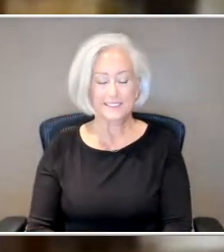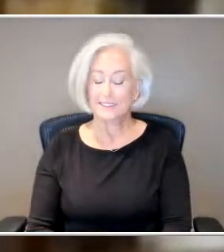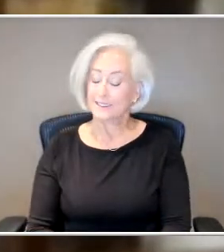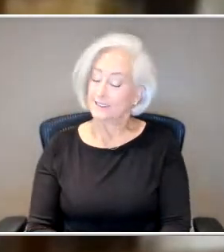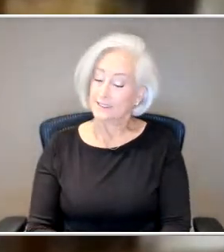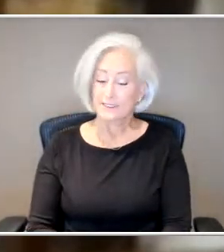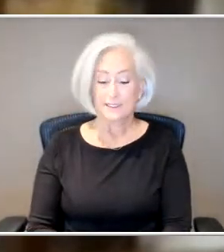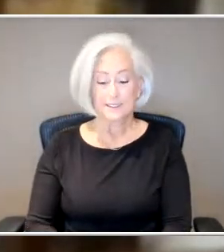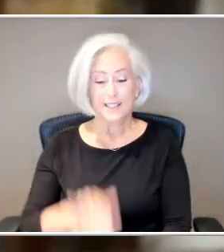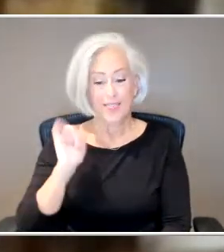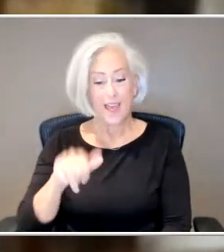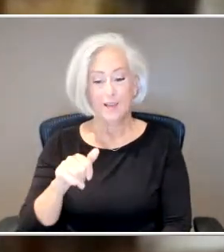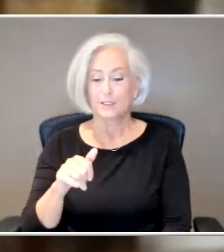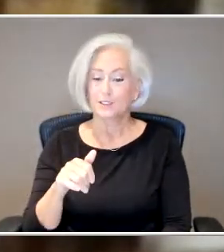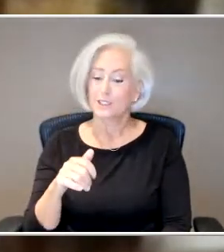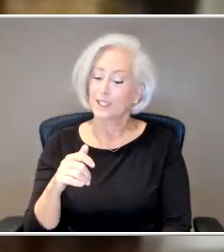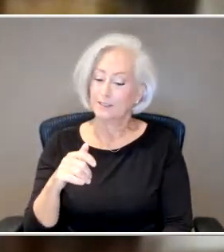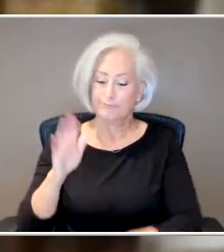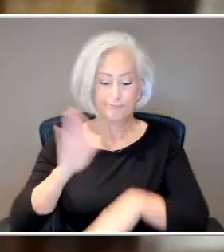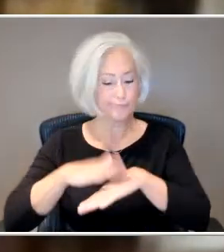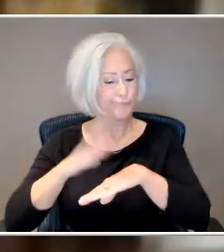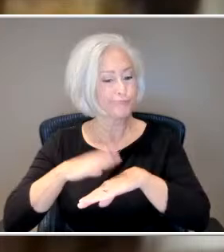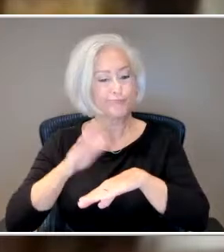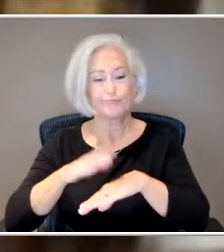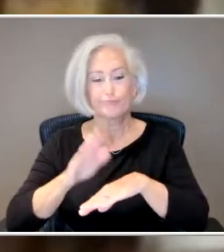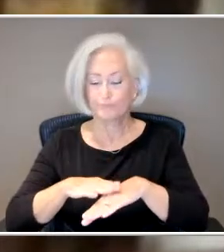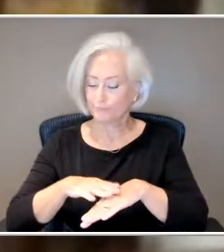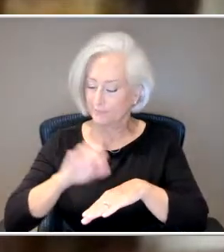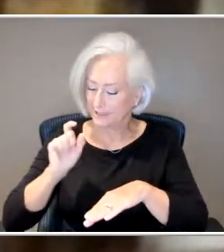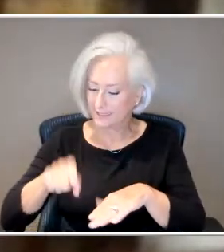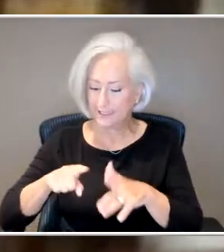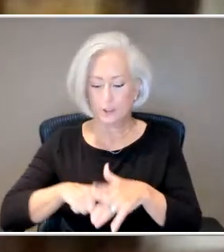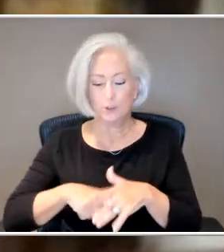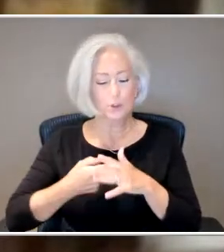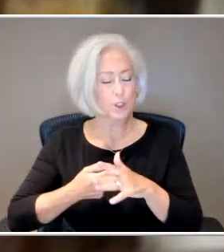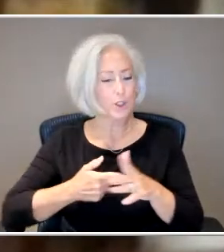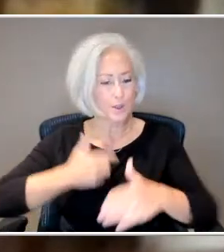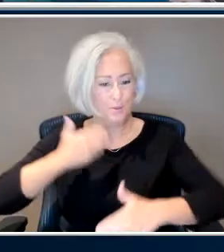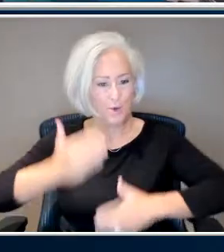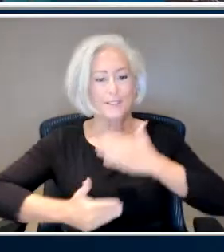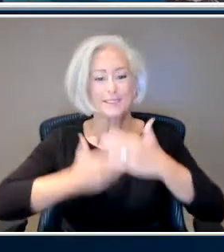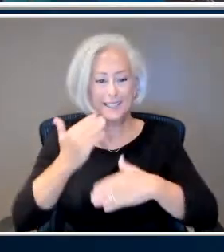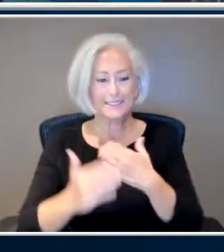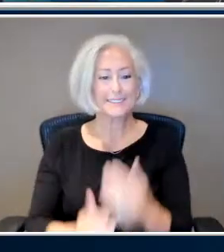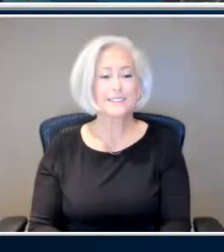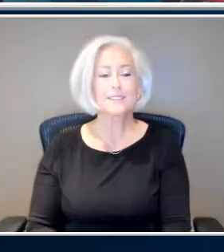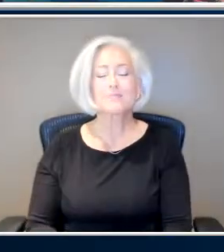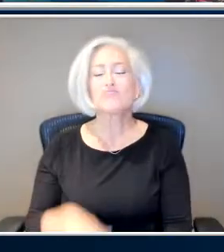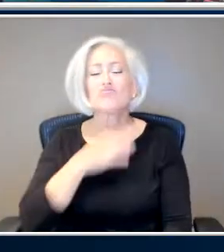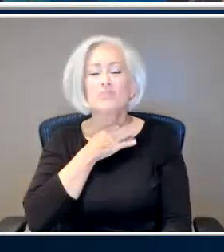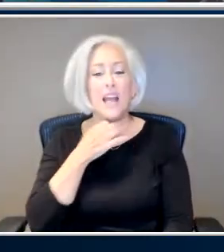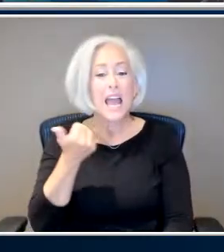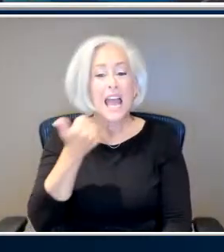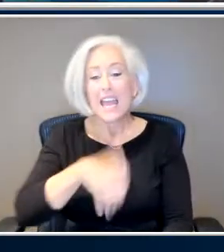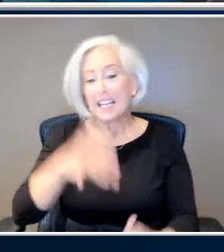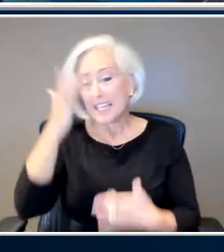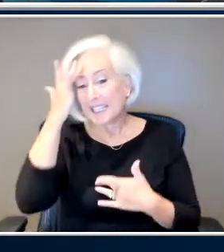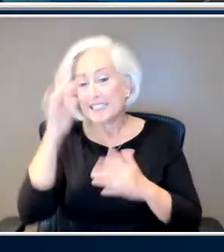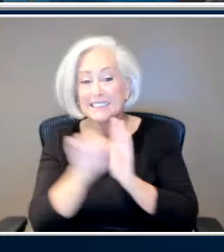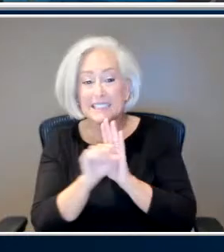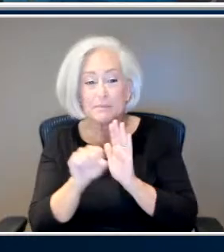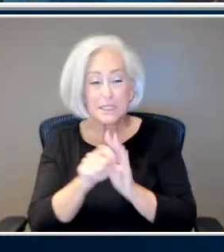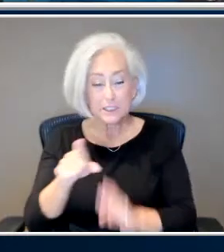that was the red flag, and that's what started the process of. Were there any symptoms, just your day-to-day? Were you feeling